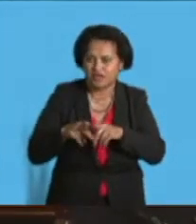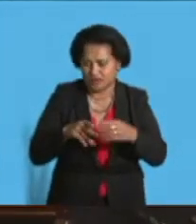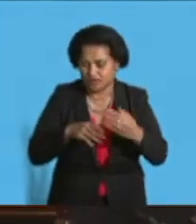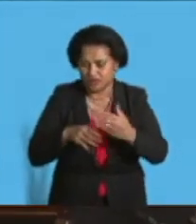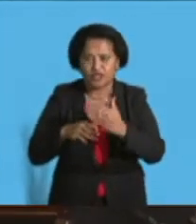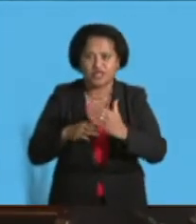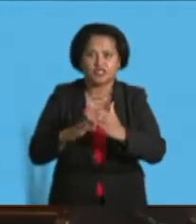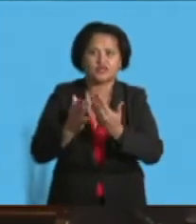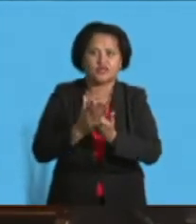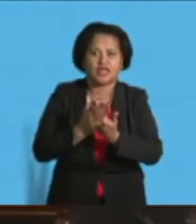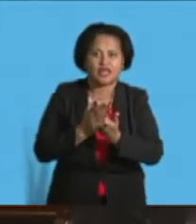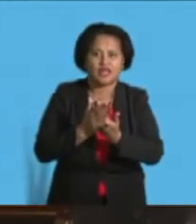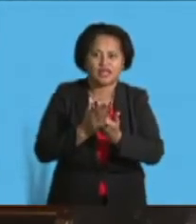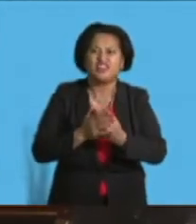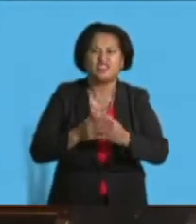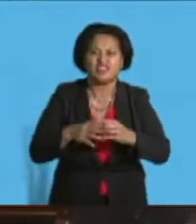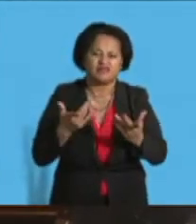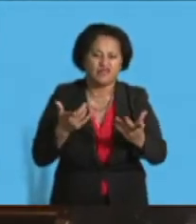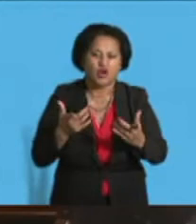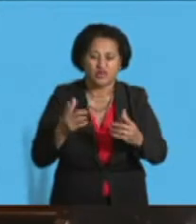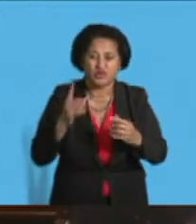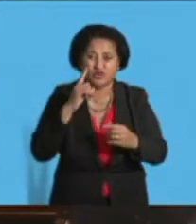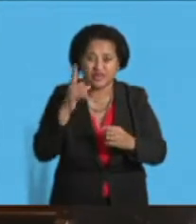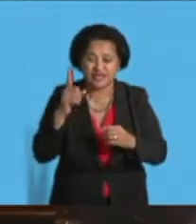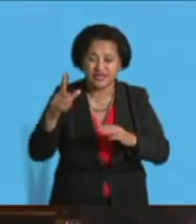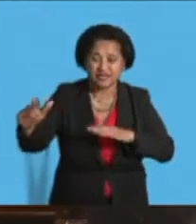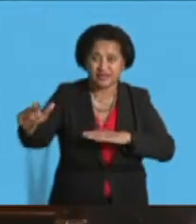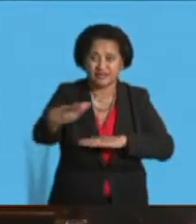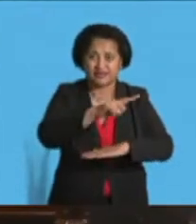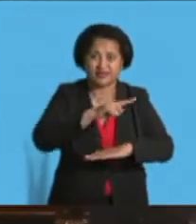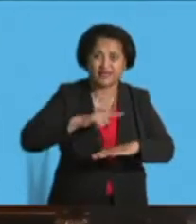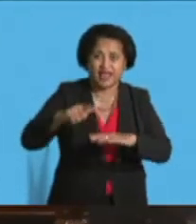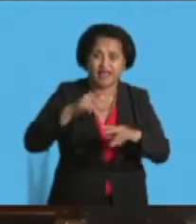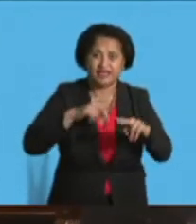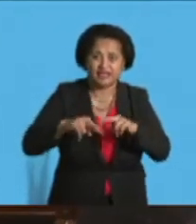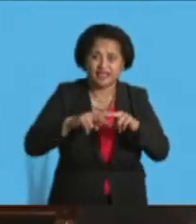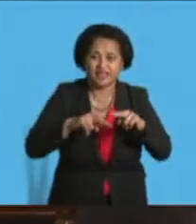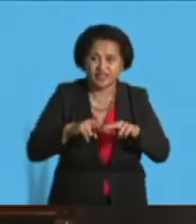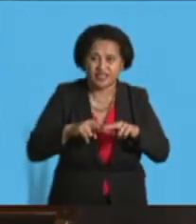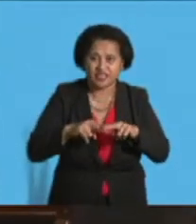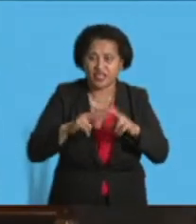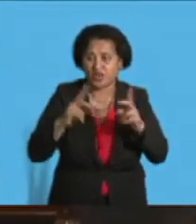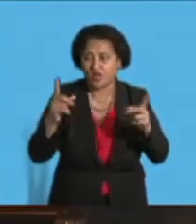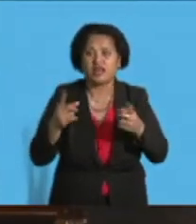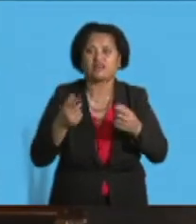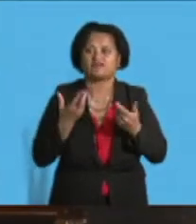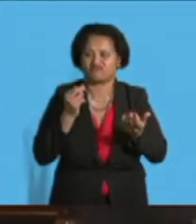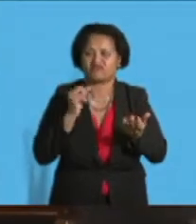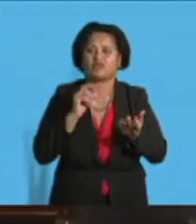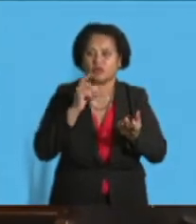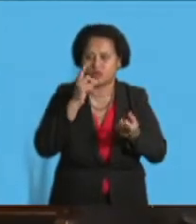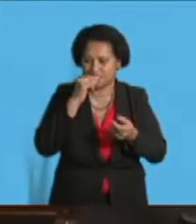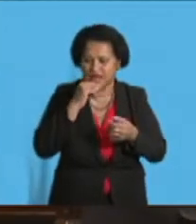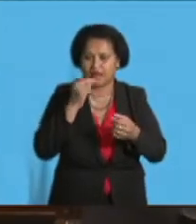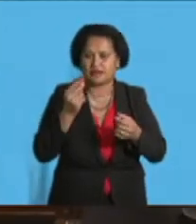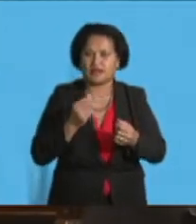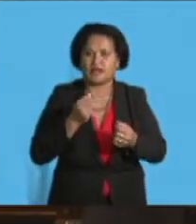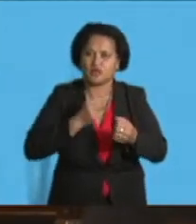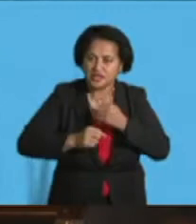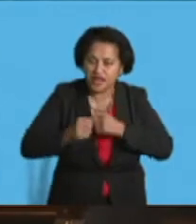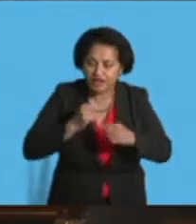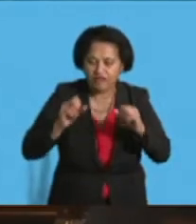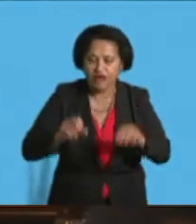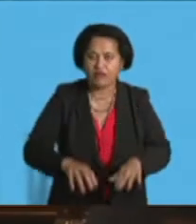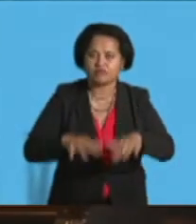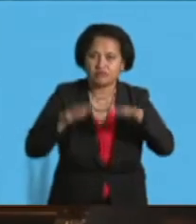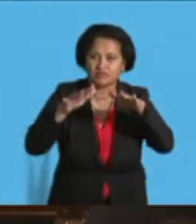Speaker, given our geographical location, we are faced with increased exposure to extreme events of climate change, such as sea level rise, cyclones,